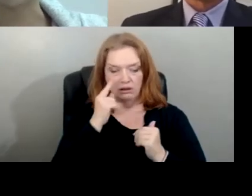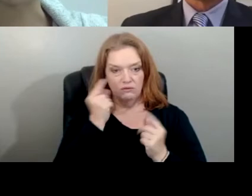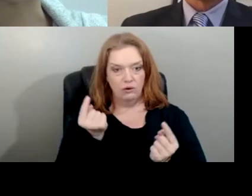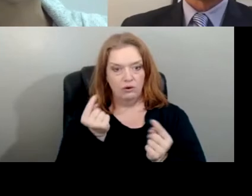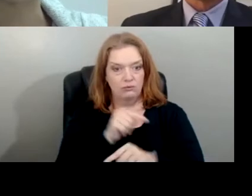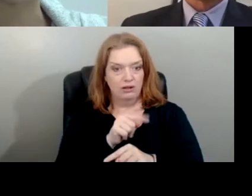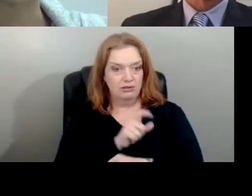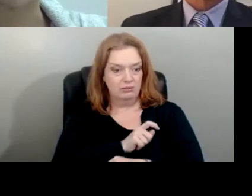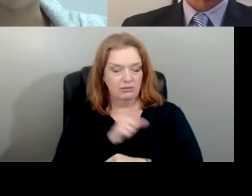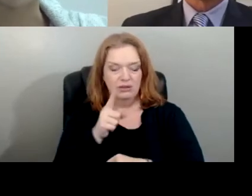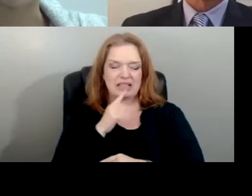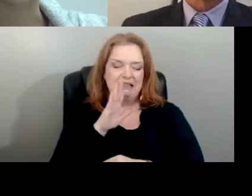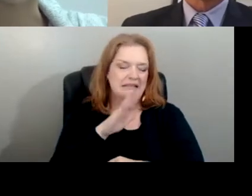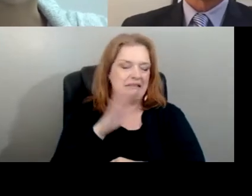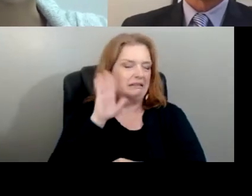a while.